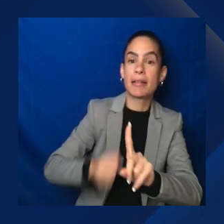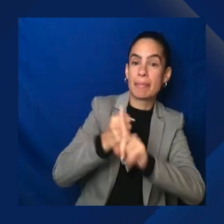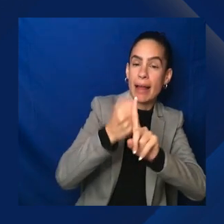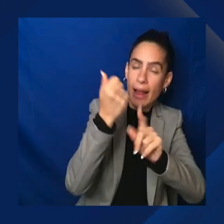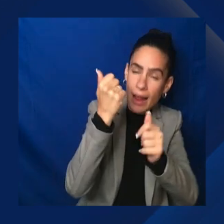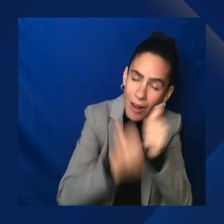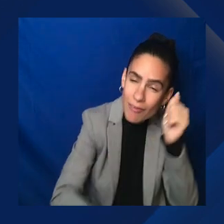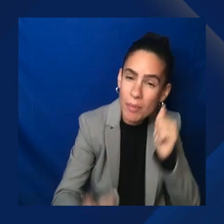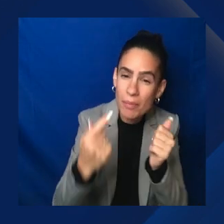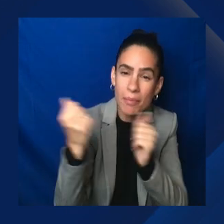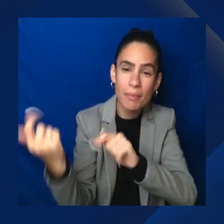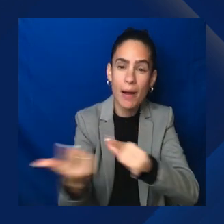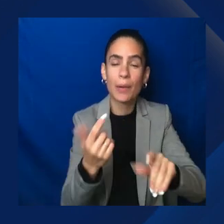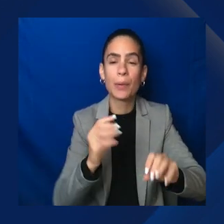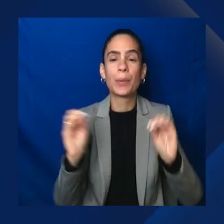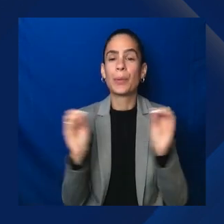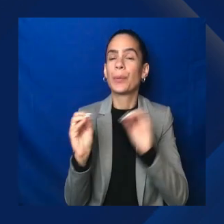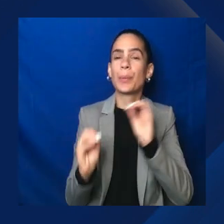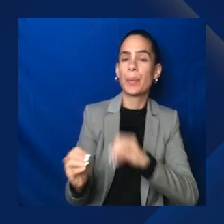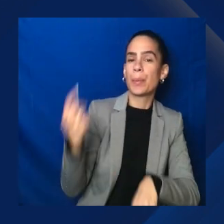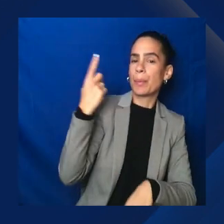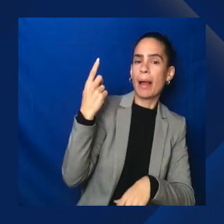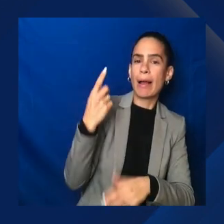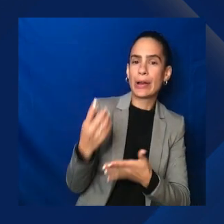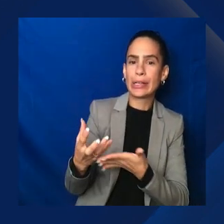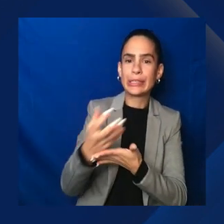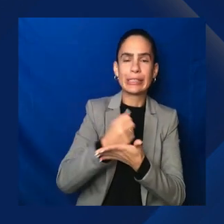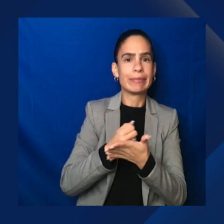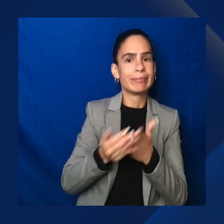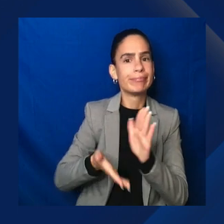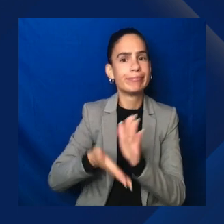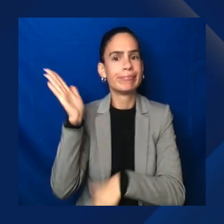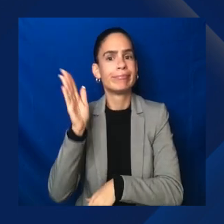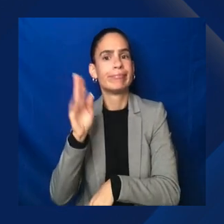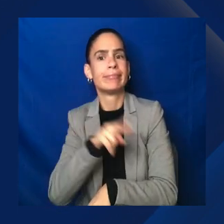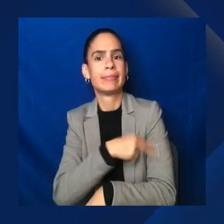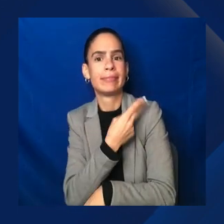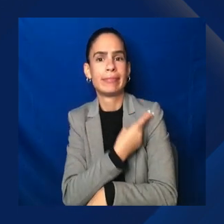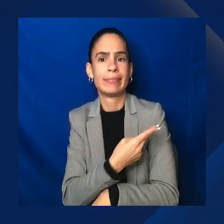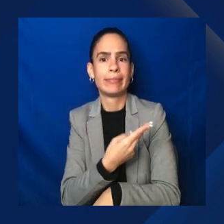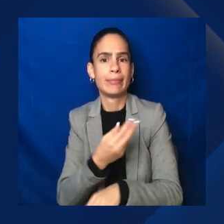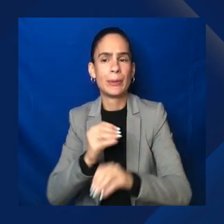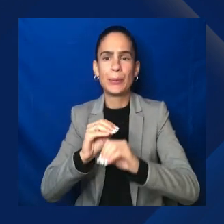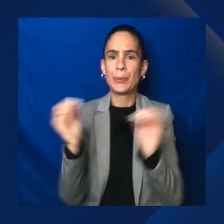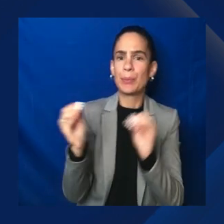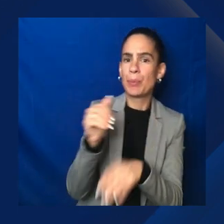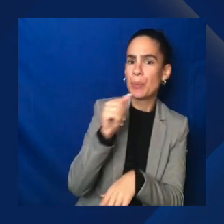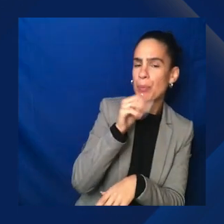to go home from the hospital without their mother.